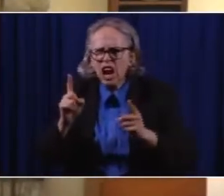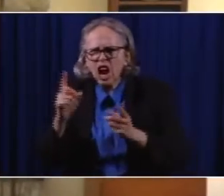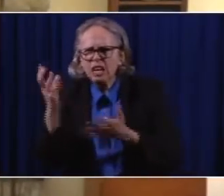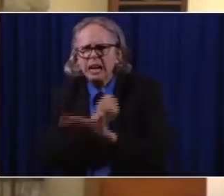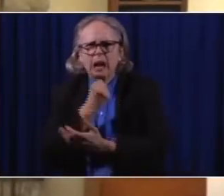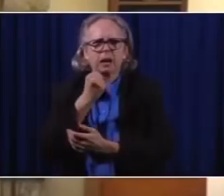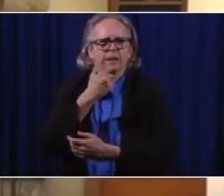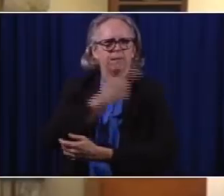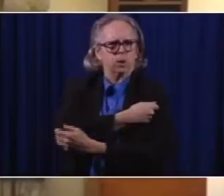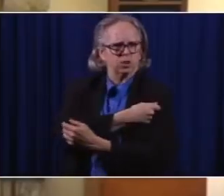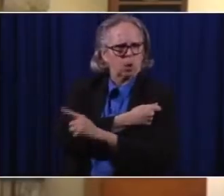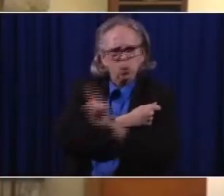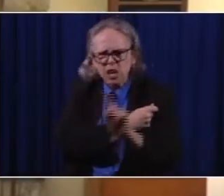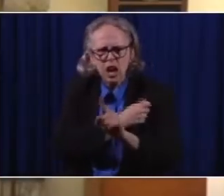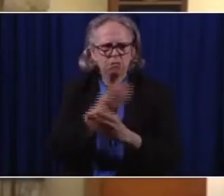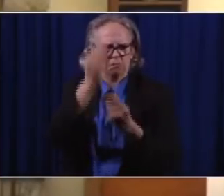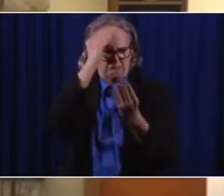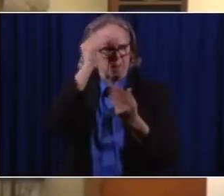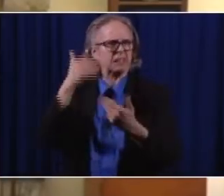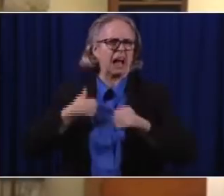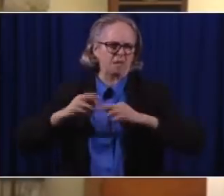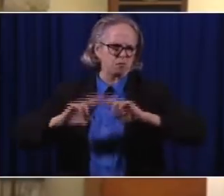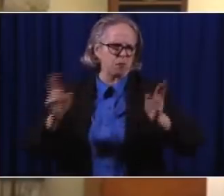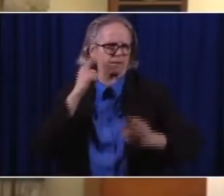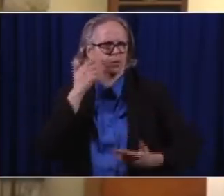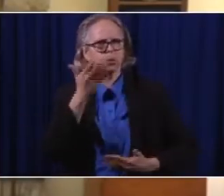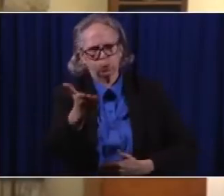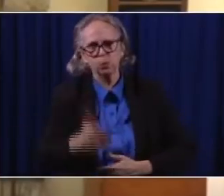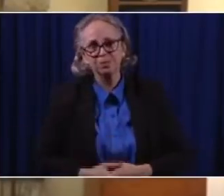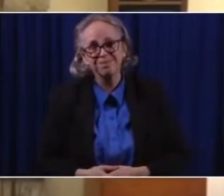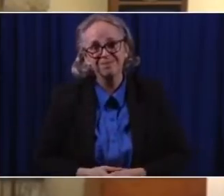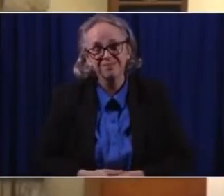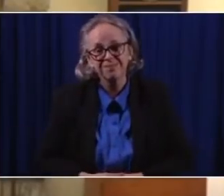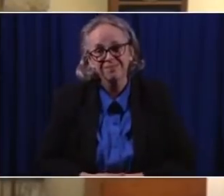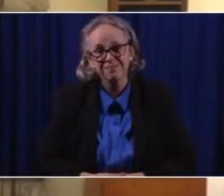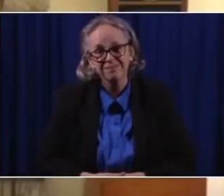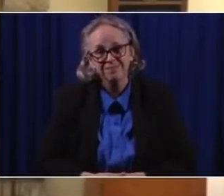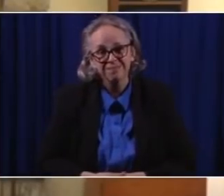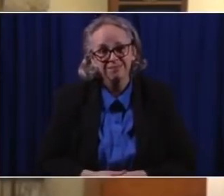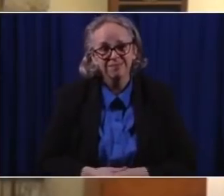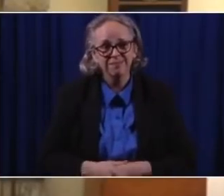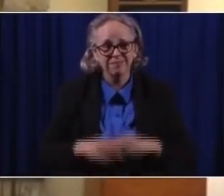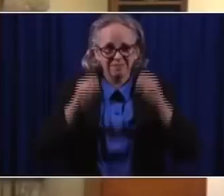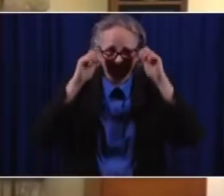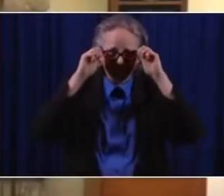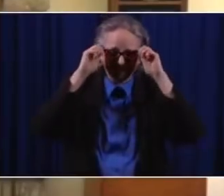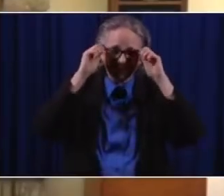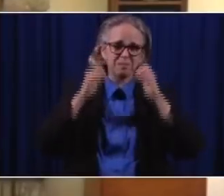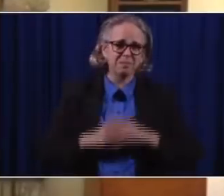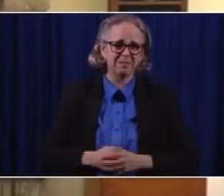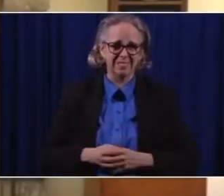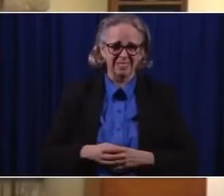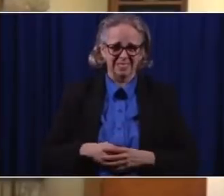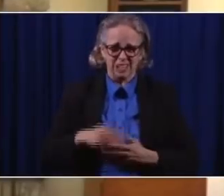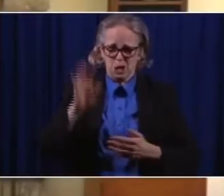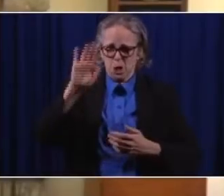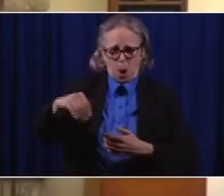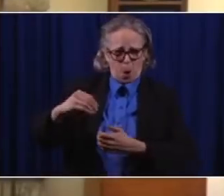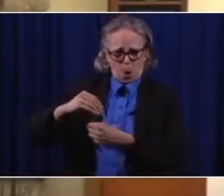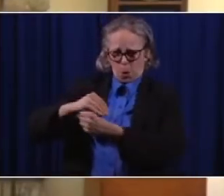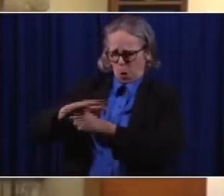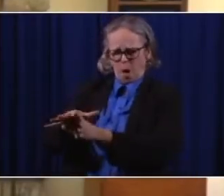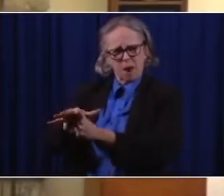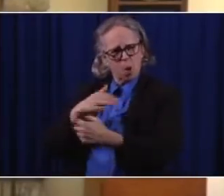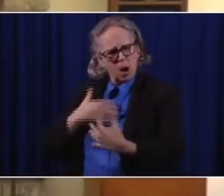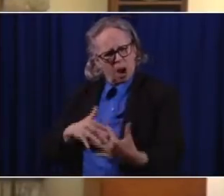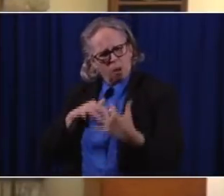Our health departments have been at the forefront of this battle. And as we look to the future and see what we